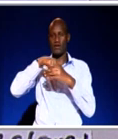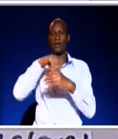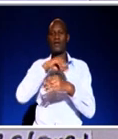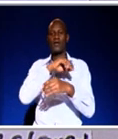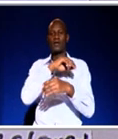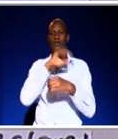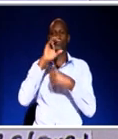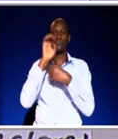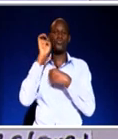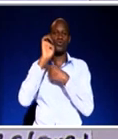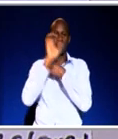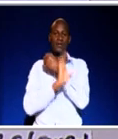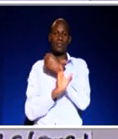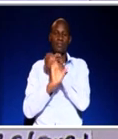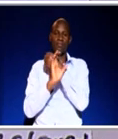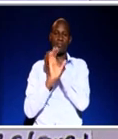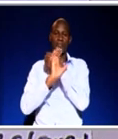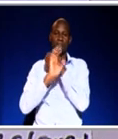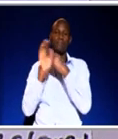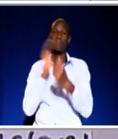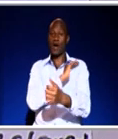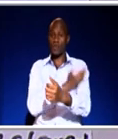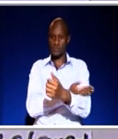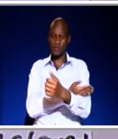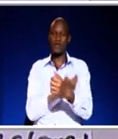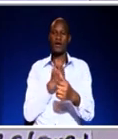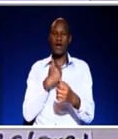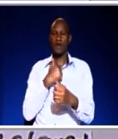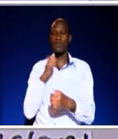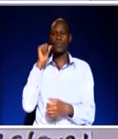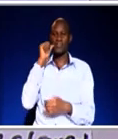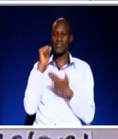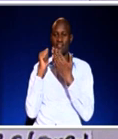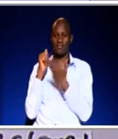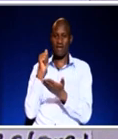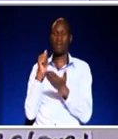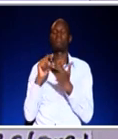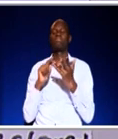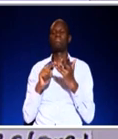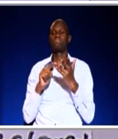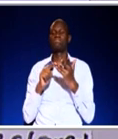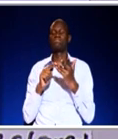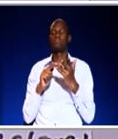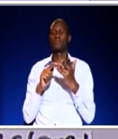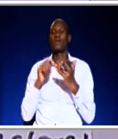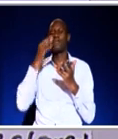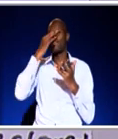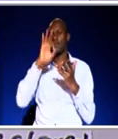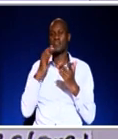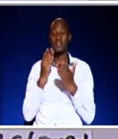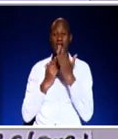conference? One, we find Britain was there. These are the European powers. There was